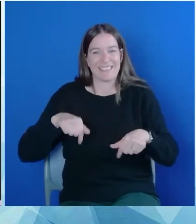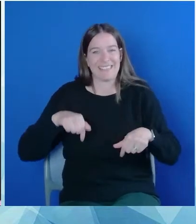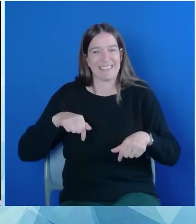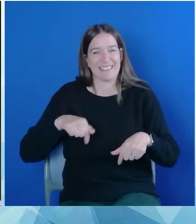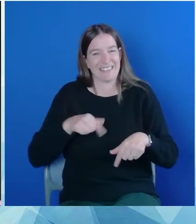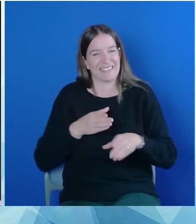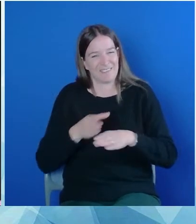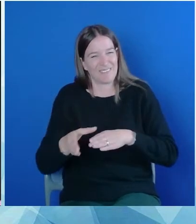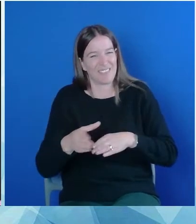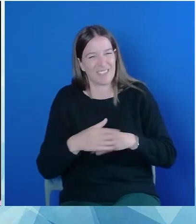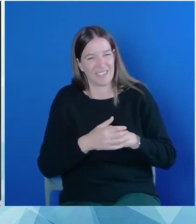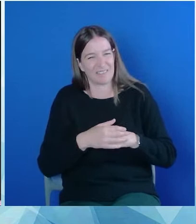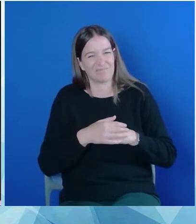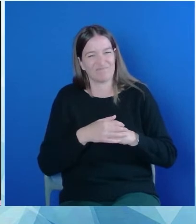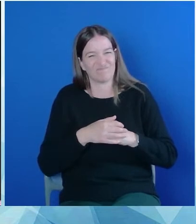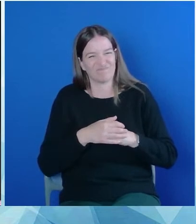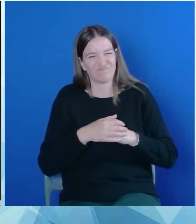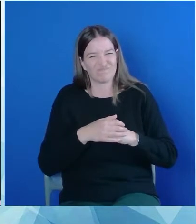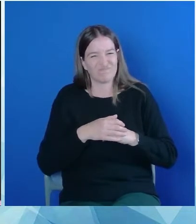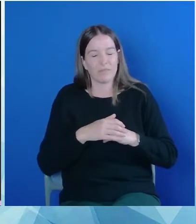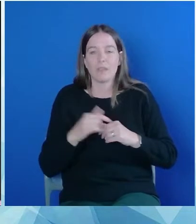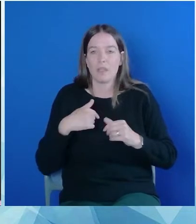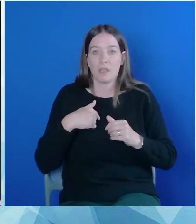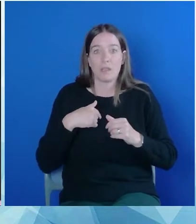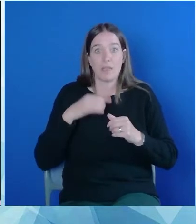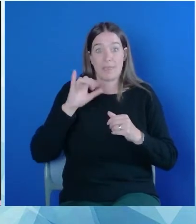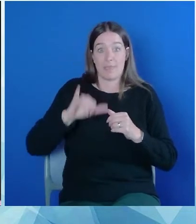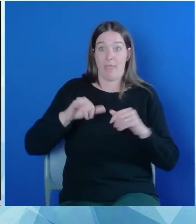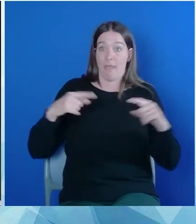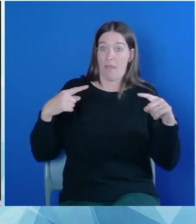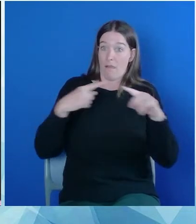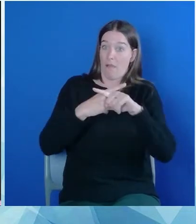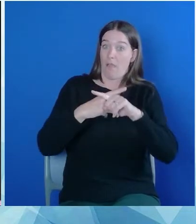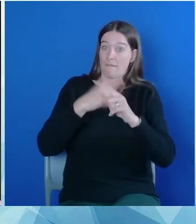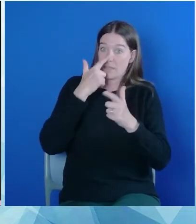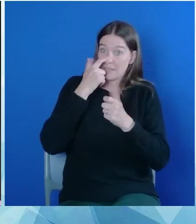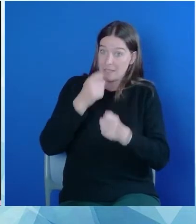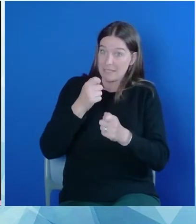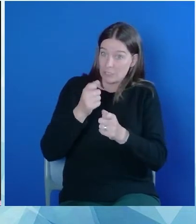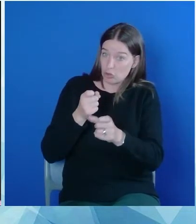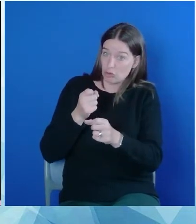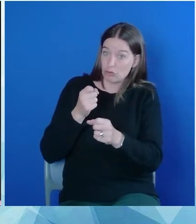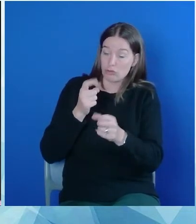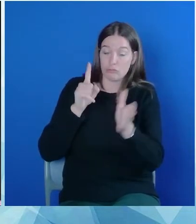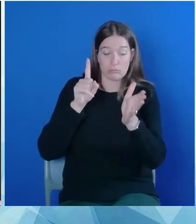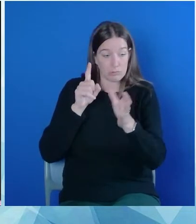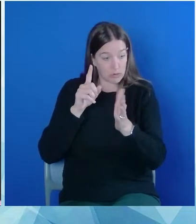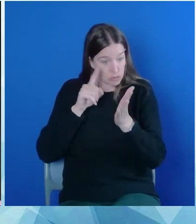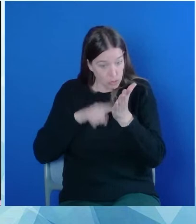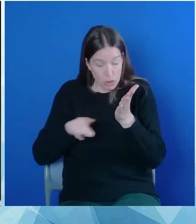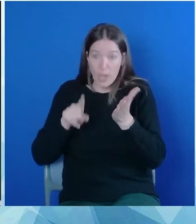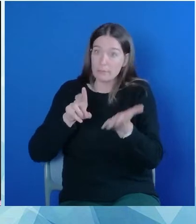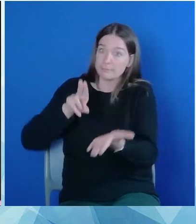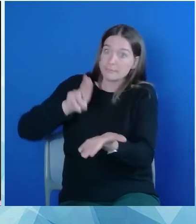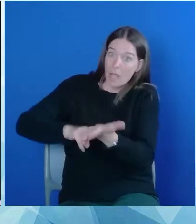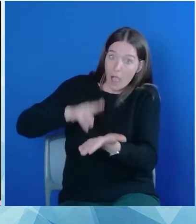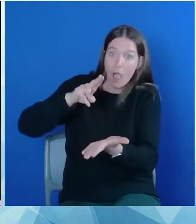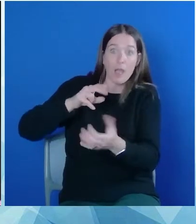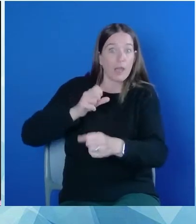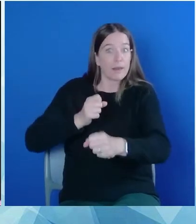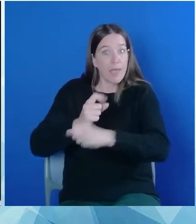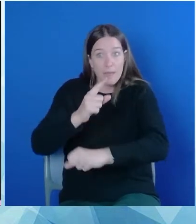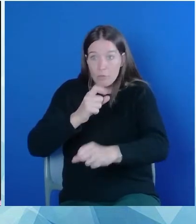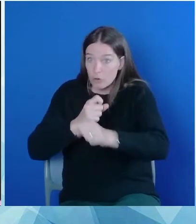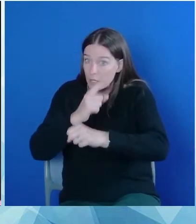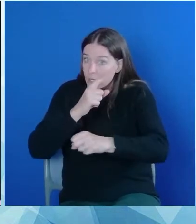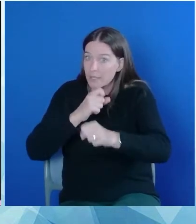So I think with that conflict of interest on an annual basis being required, we simply don't have